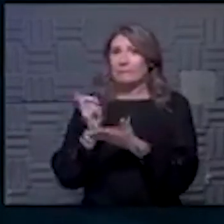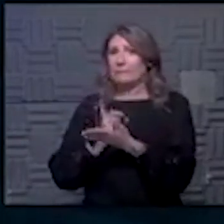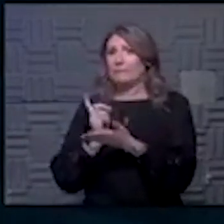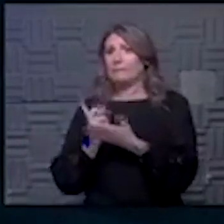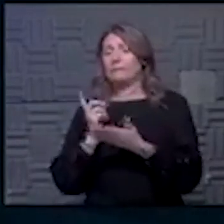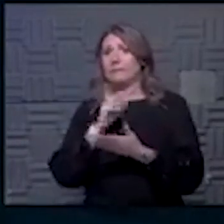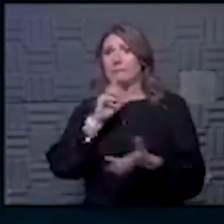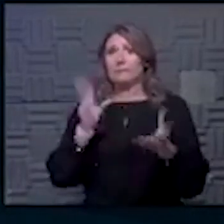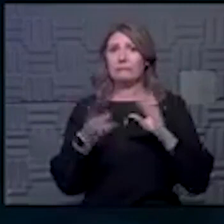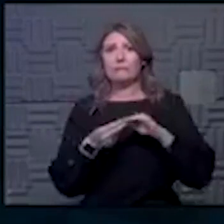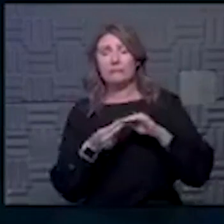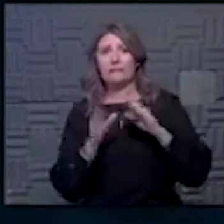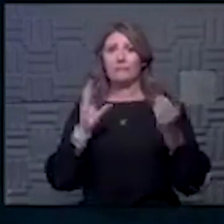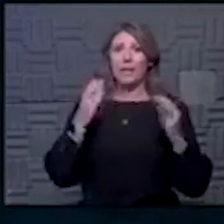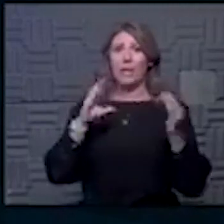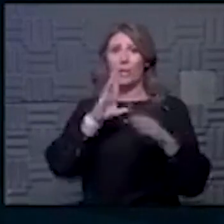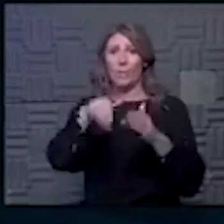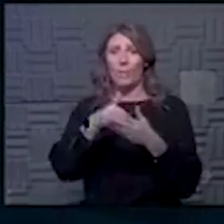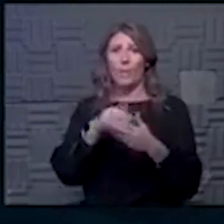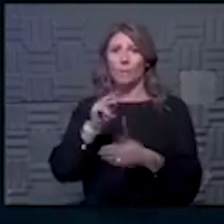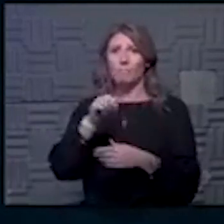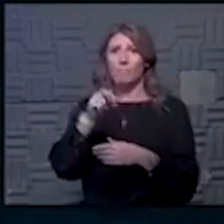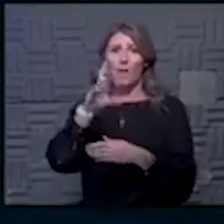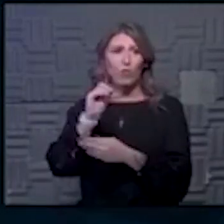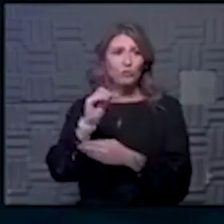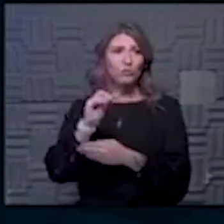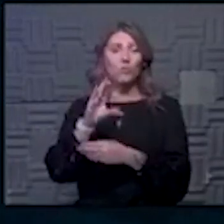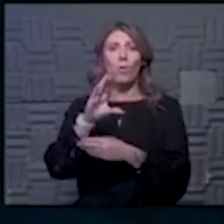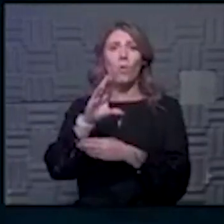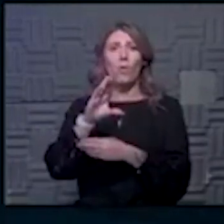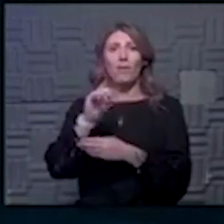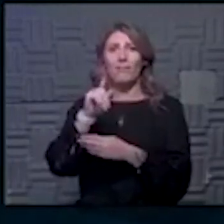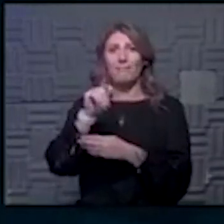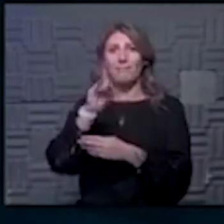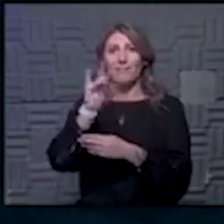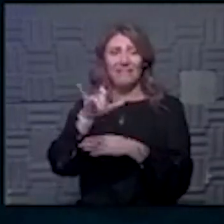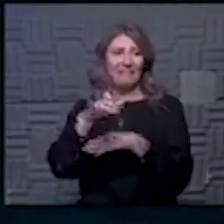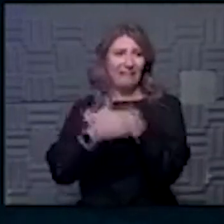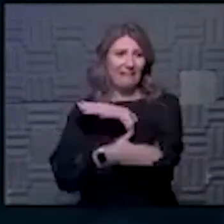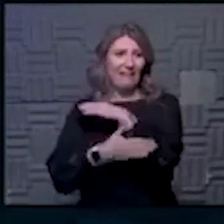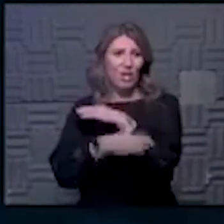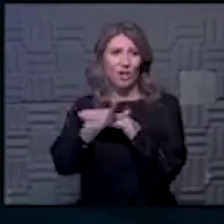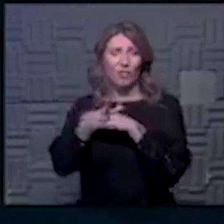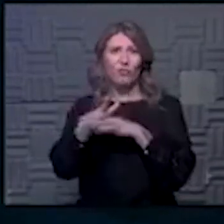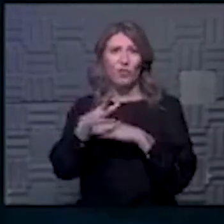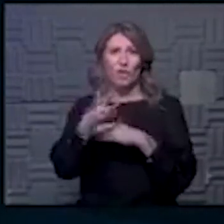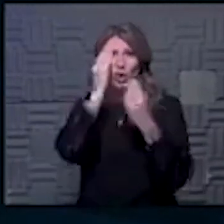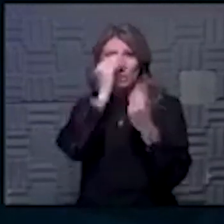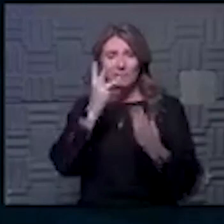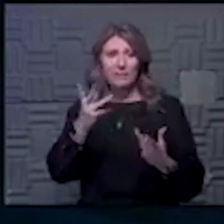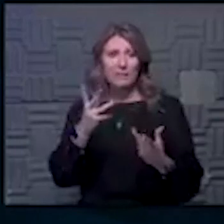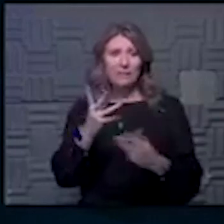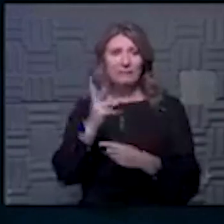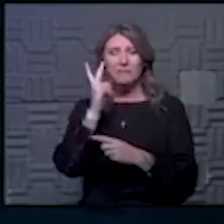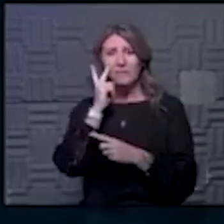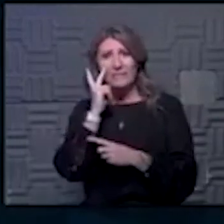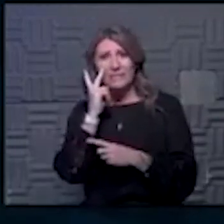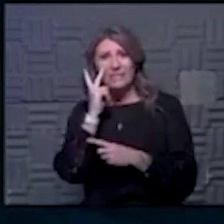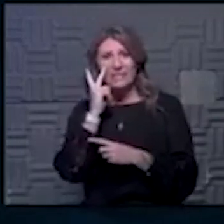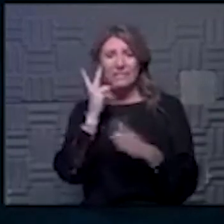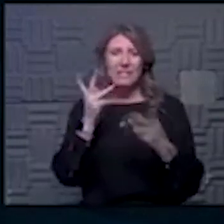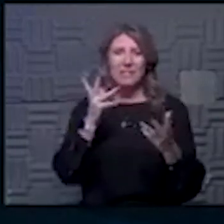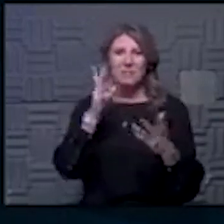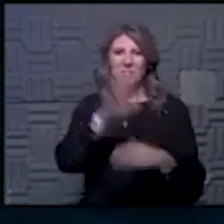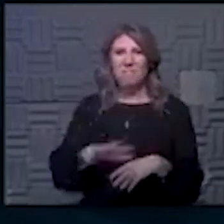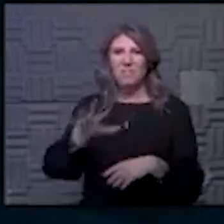entire metro. If you see the Clay County Health Department data, they have actually been seeing at least